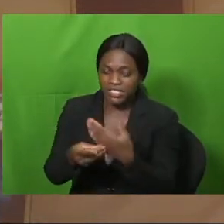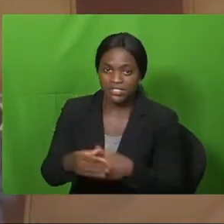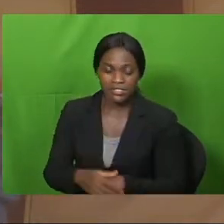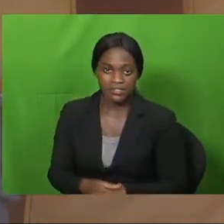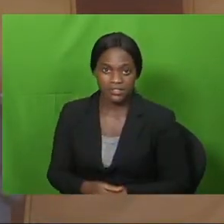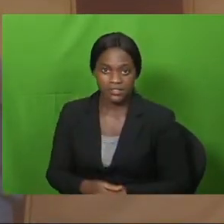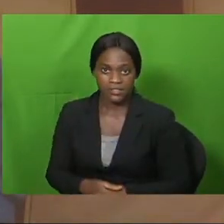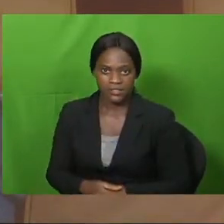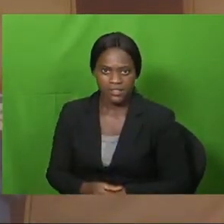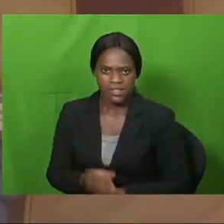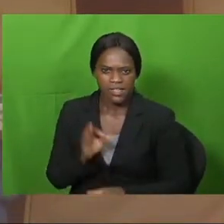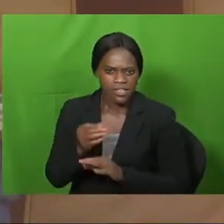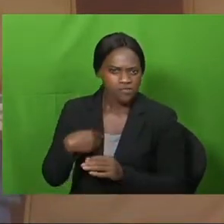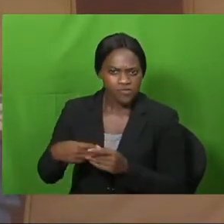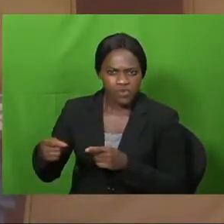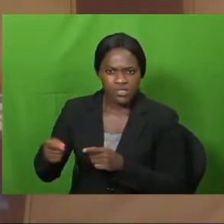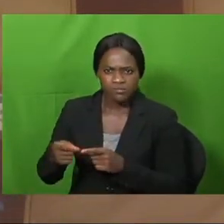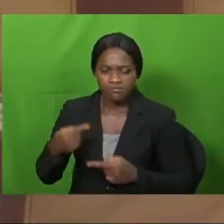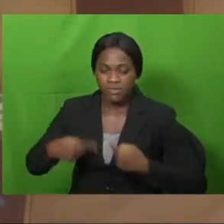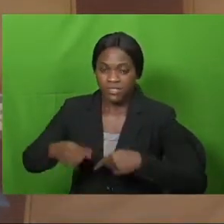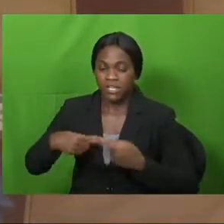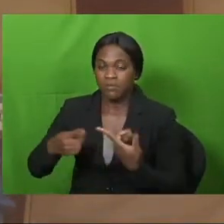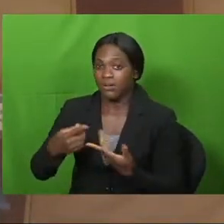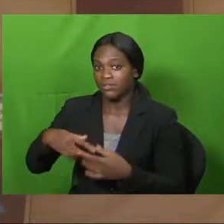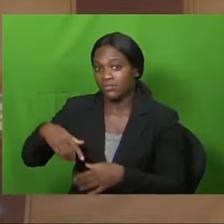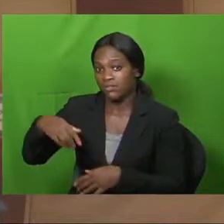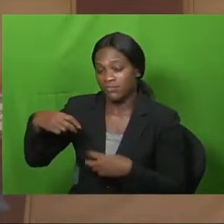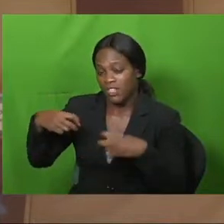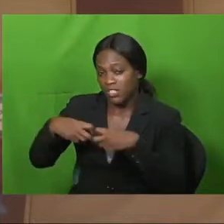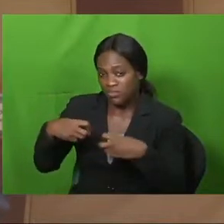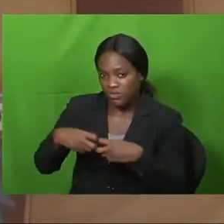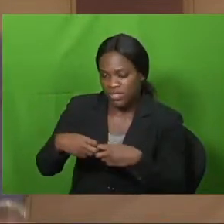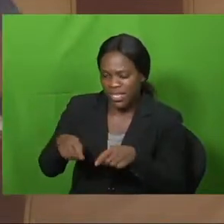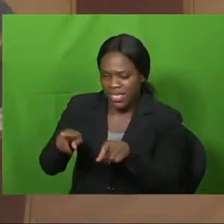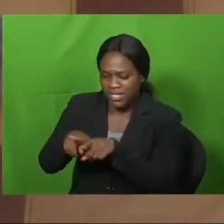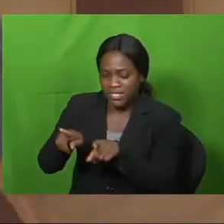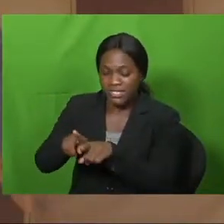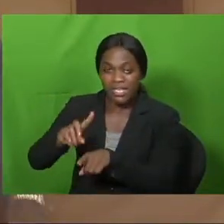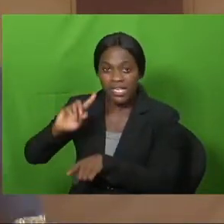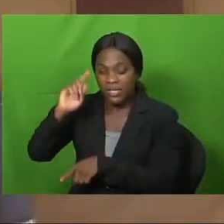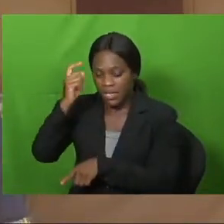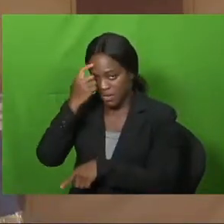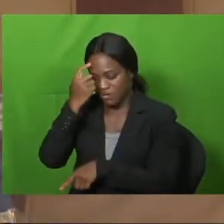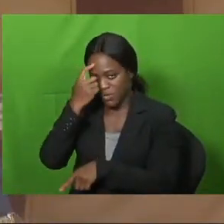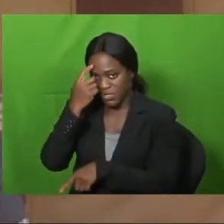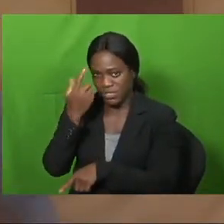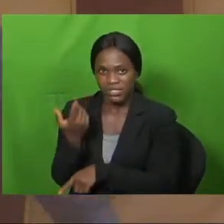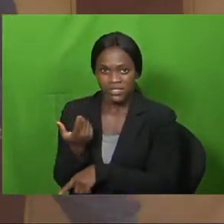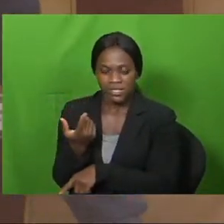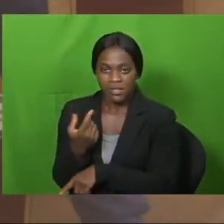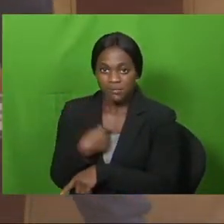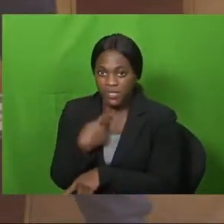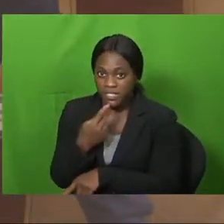same government, and I'll quote again, Mr. Speaker, everything I say, I'll give the source. Running